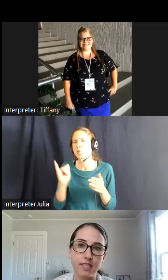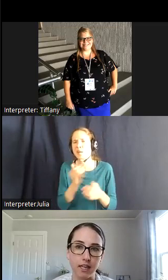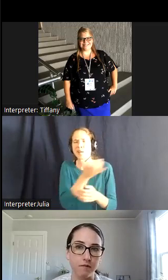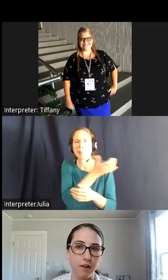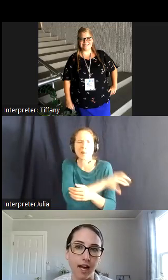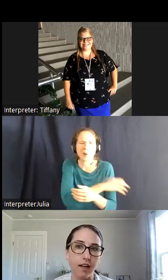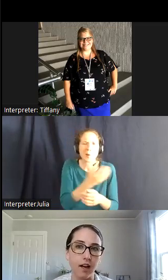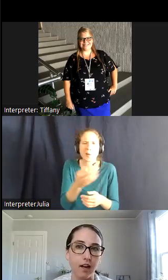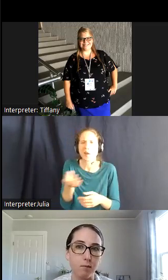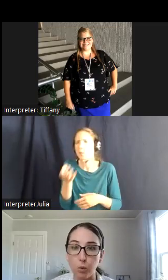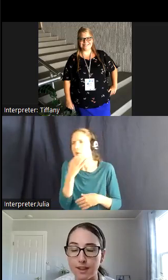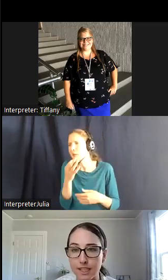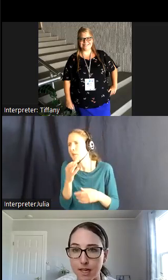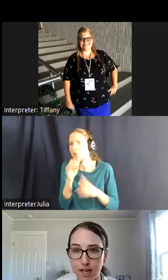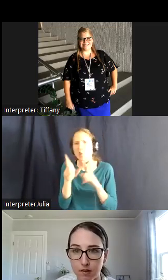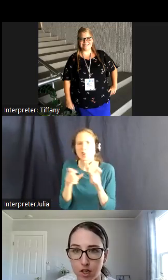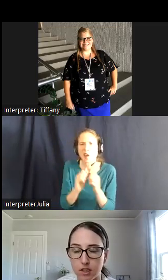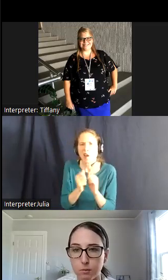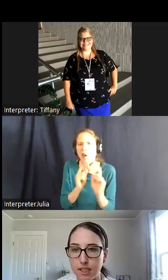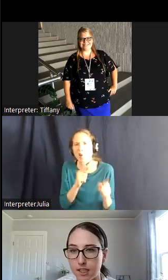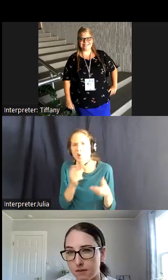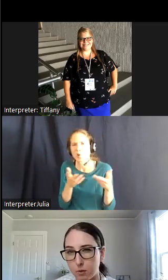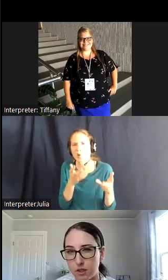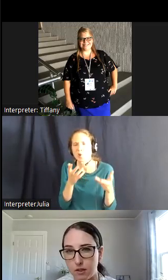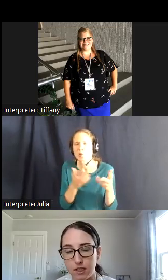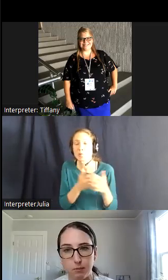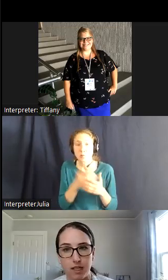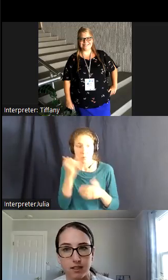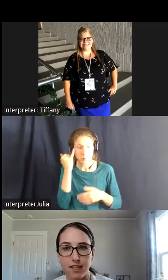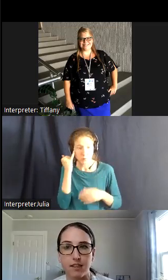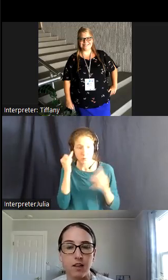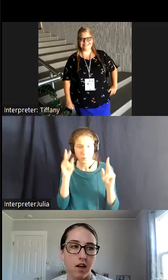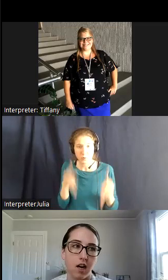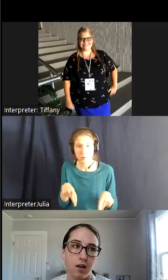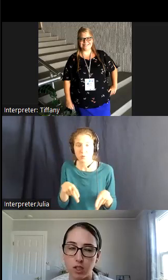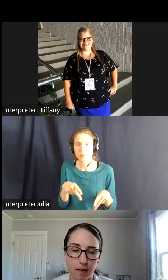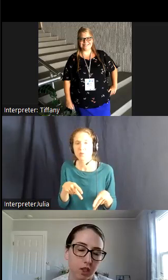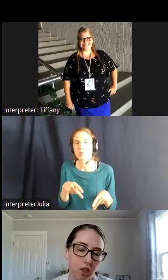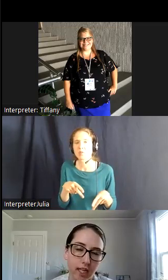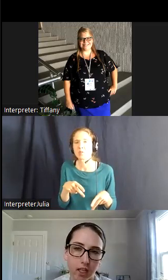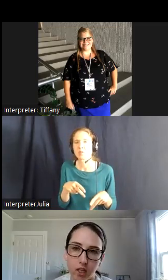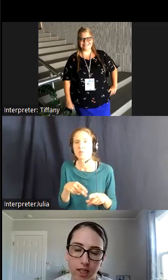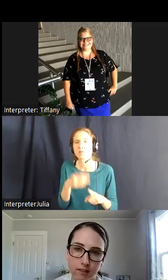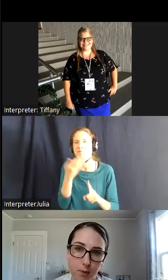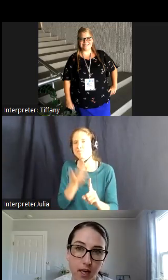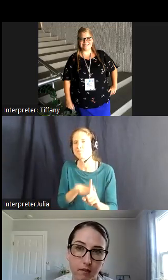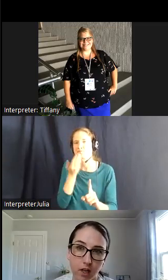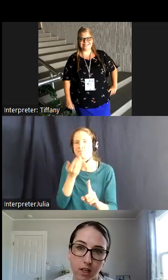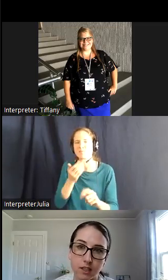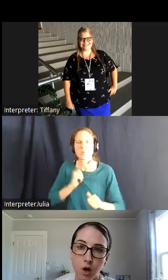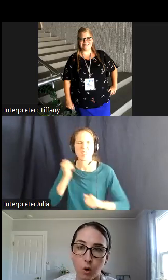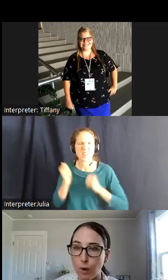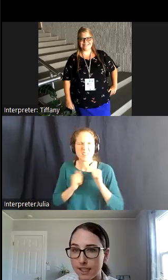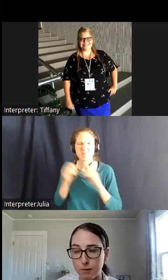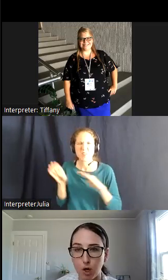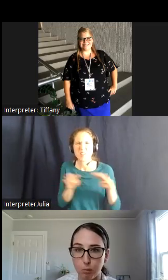to identify when these behaviors, when an individual is expressing or demonstrating aggressive